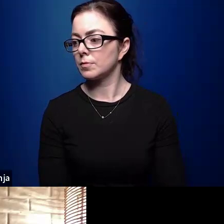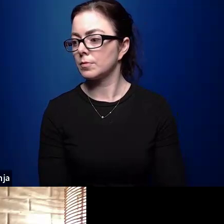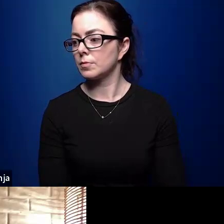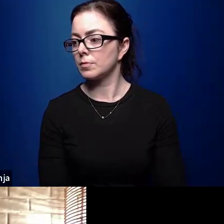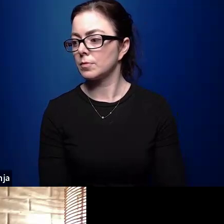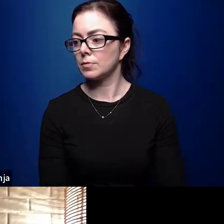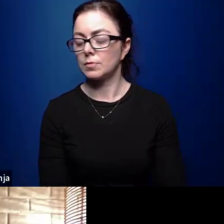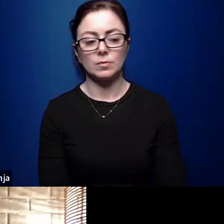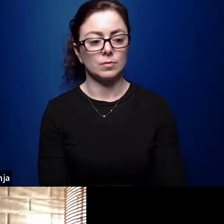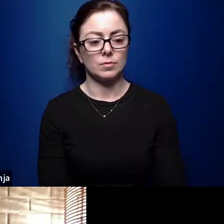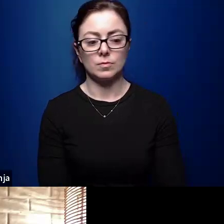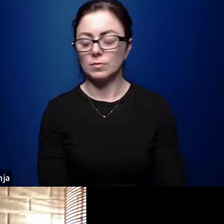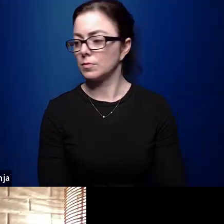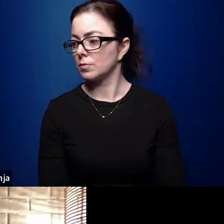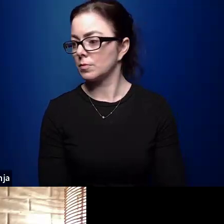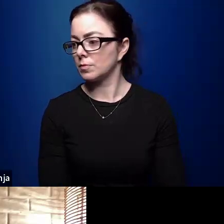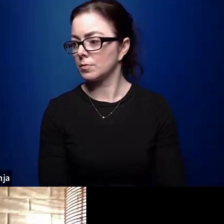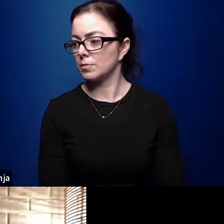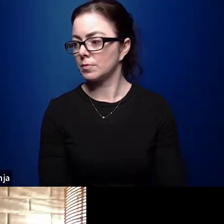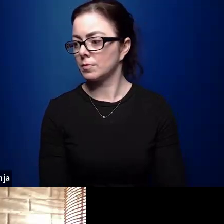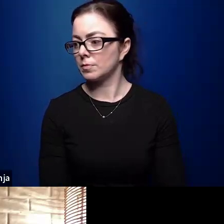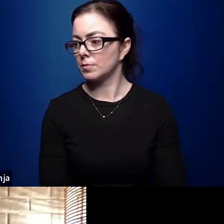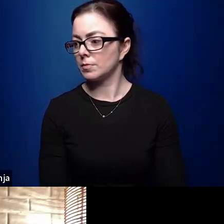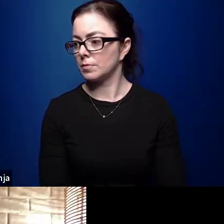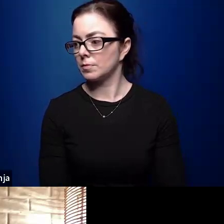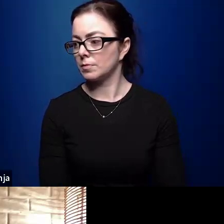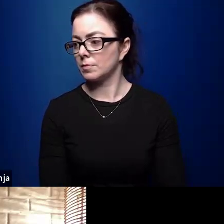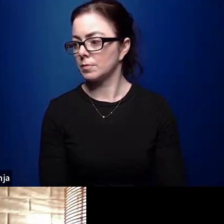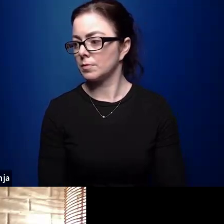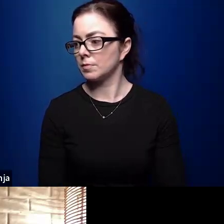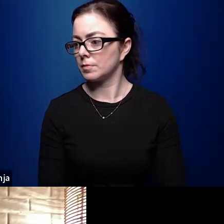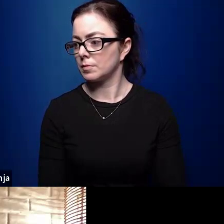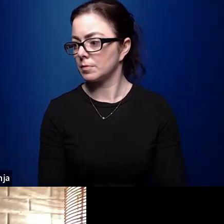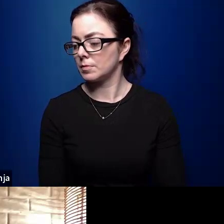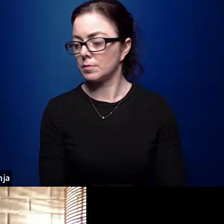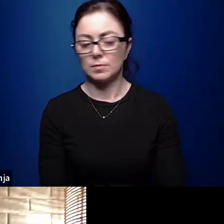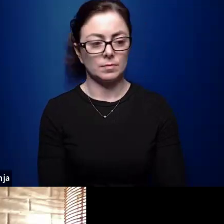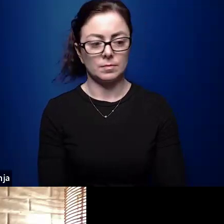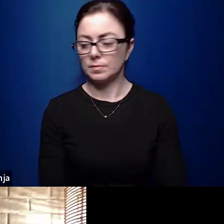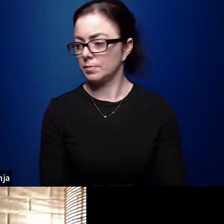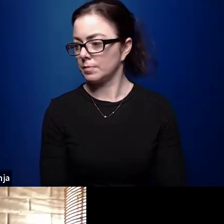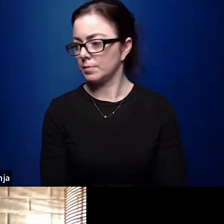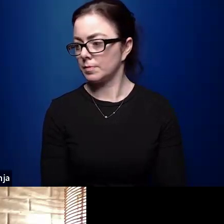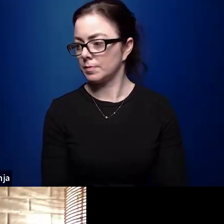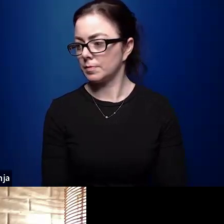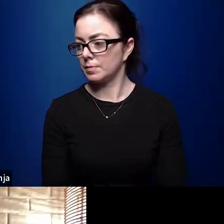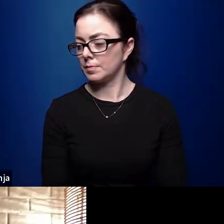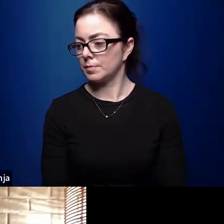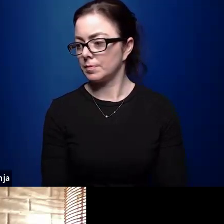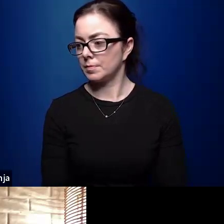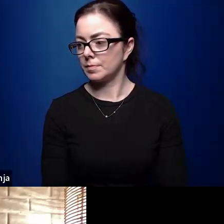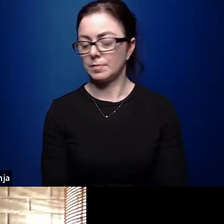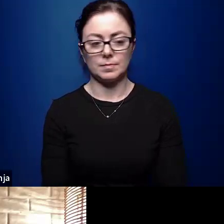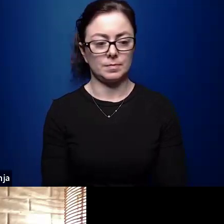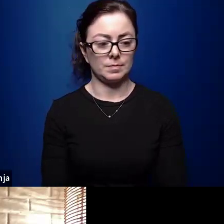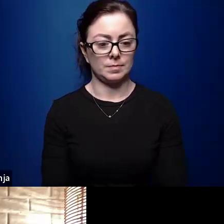Okay, let me know if this one works for you. I haven't always had a voice. Or should I say, I